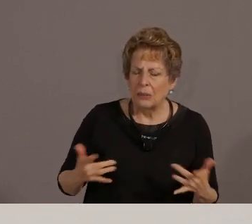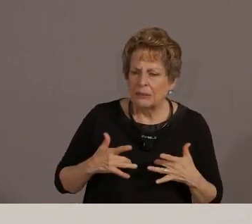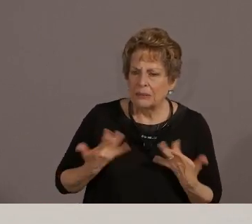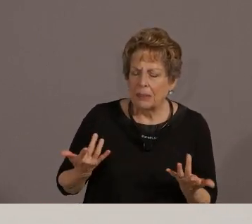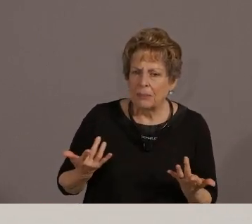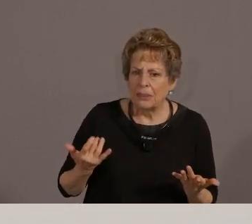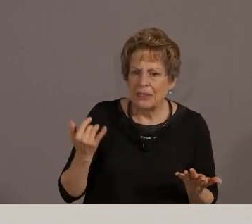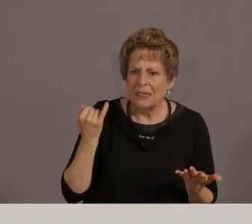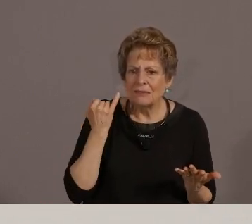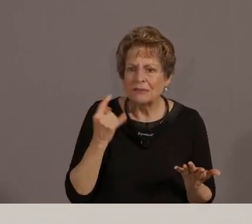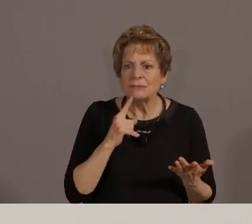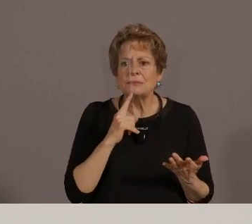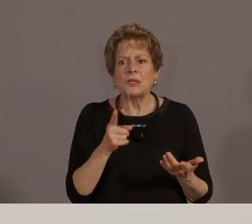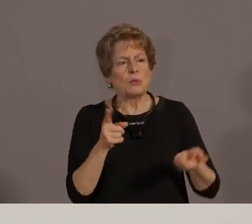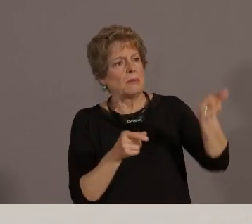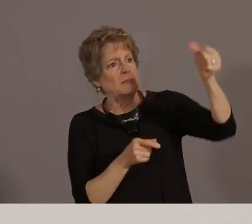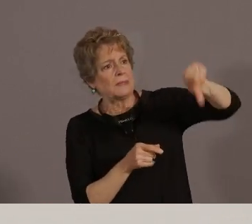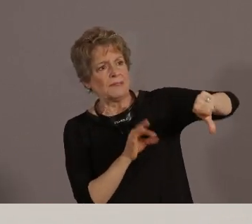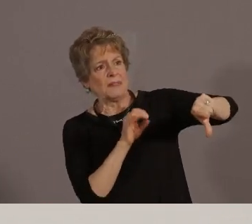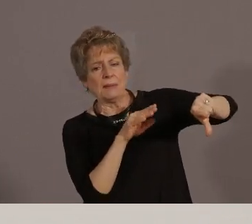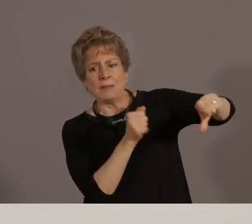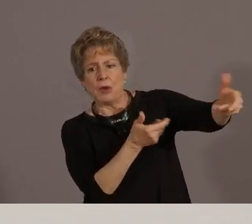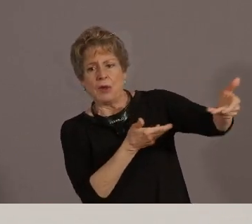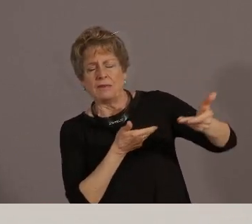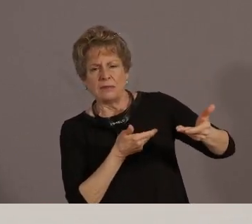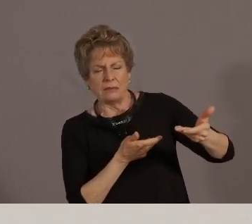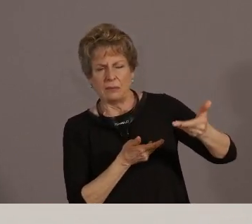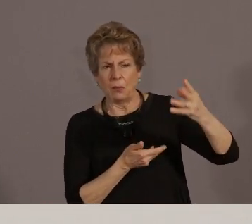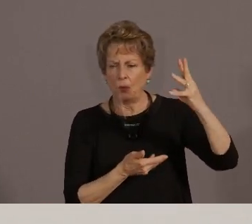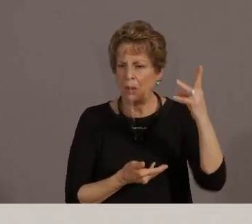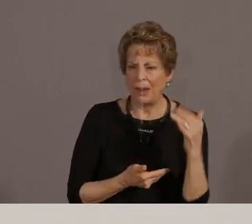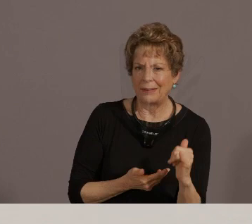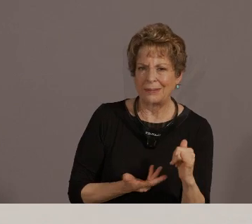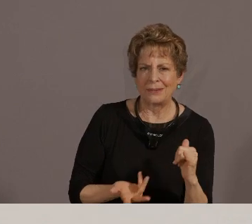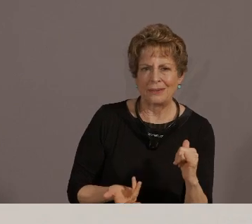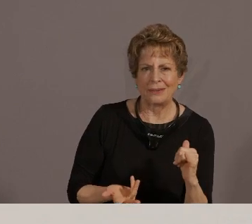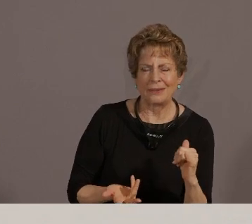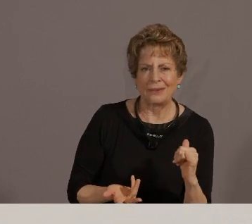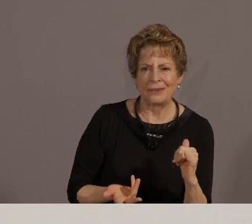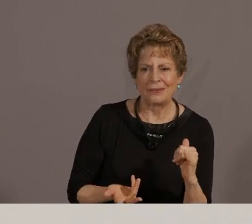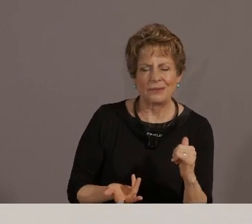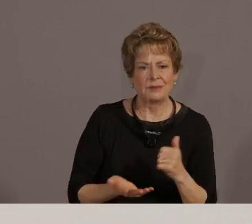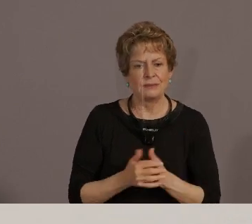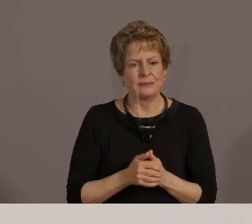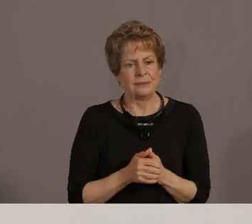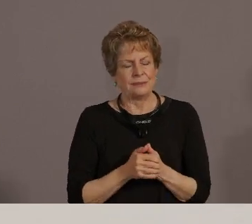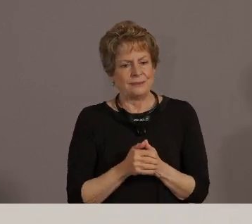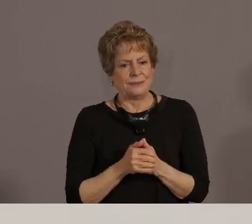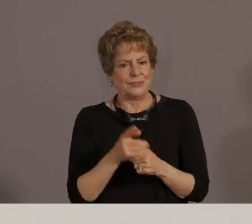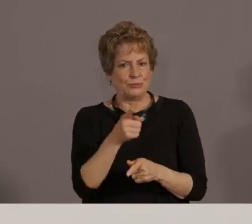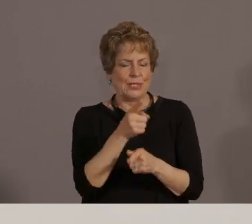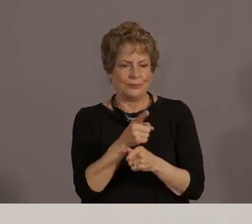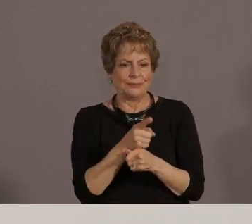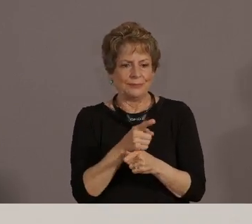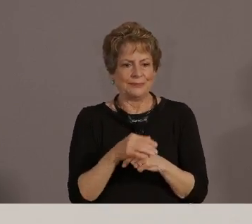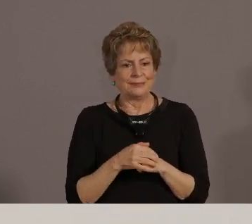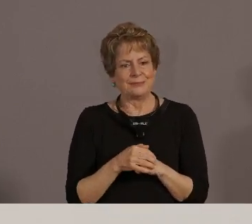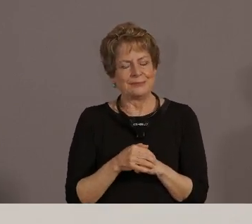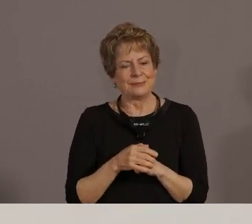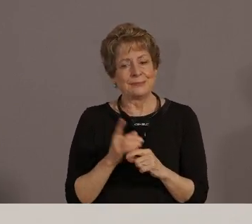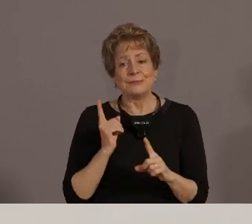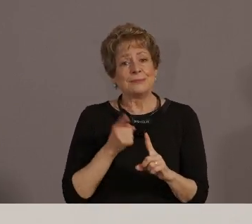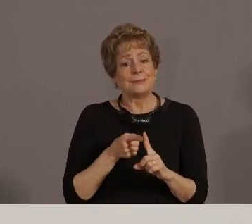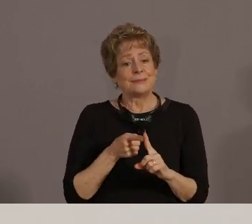is rejected, why wouldn't the state approve this? Yeah, absolutely. So that goes back to that the state has